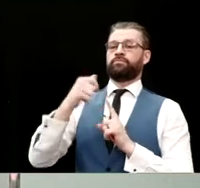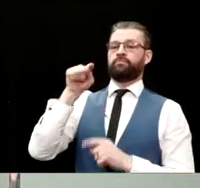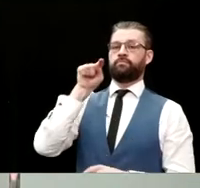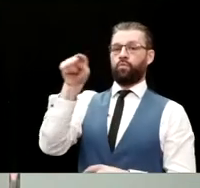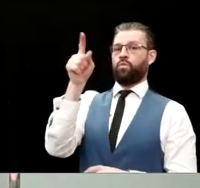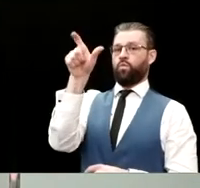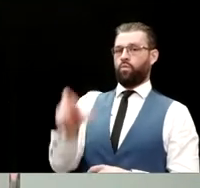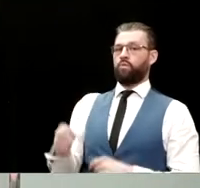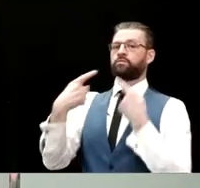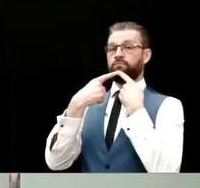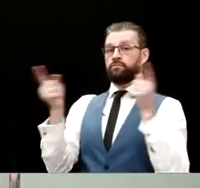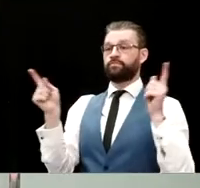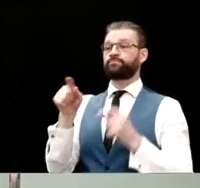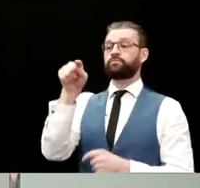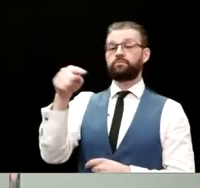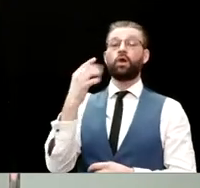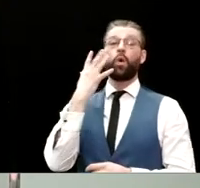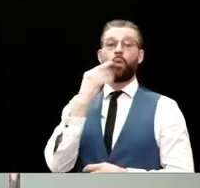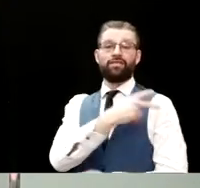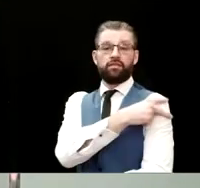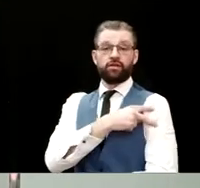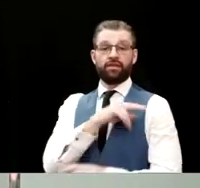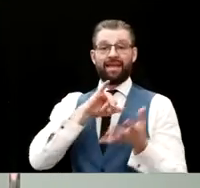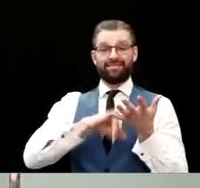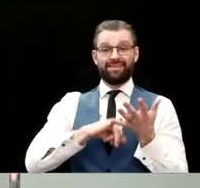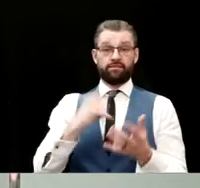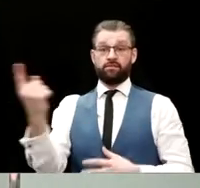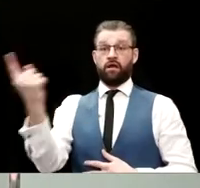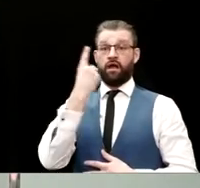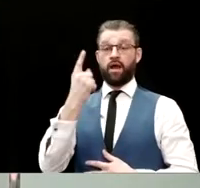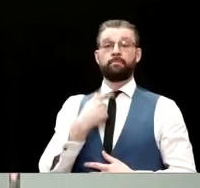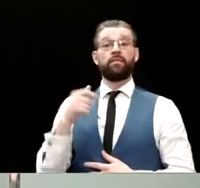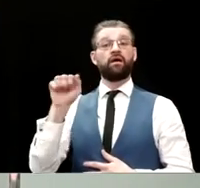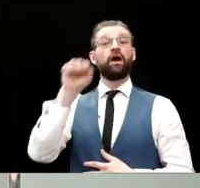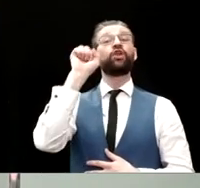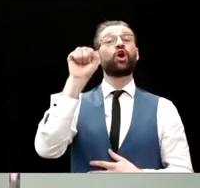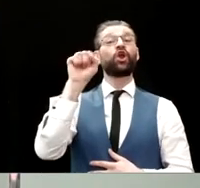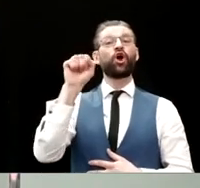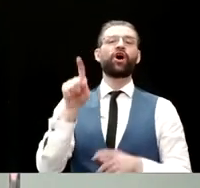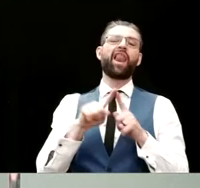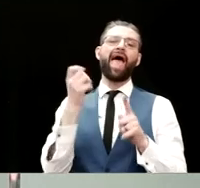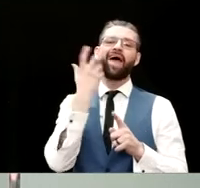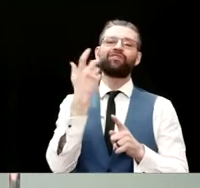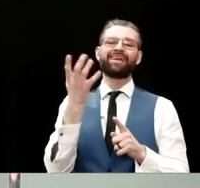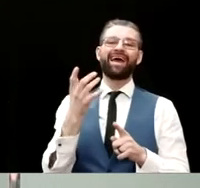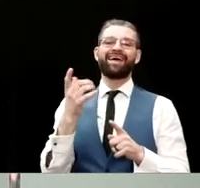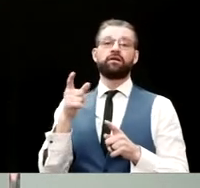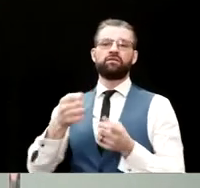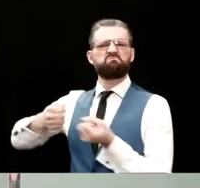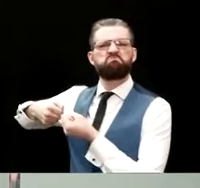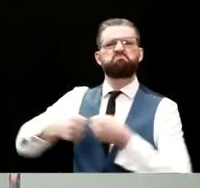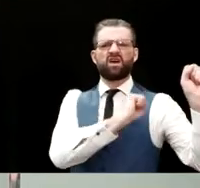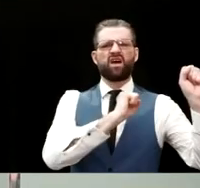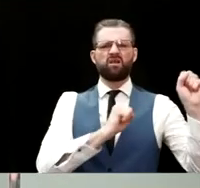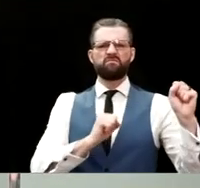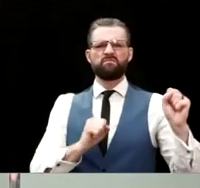Weber's testimony was the day the Gestapo came. They didn't knock on her front door like they usually had, but instead they used